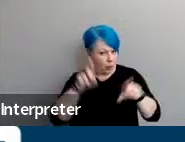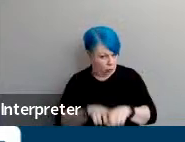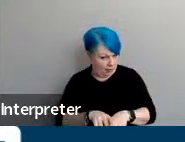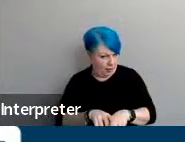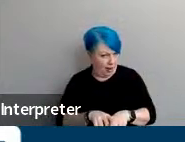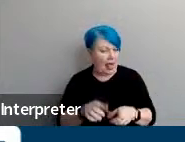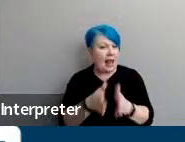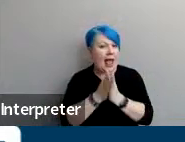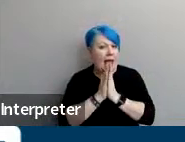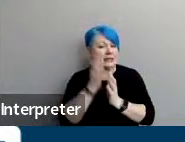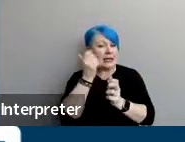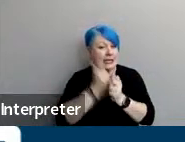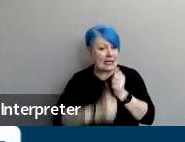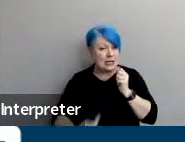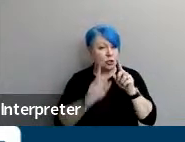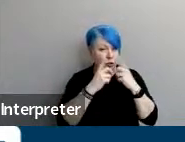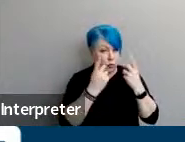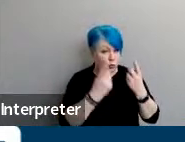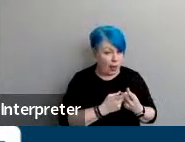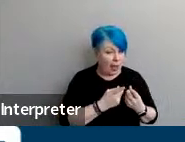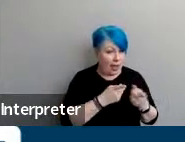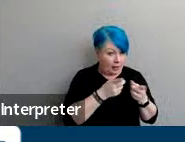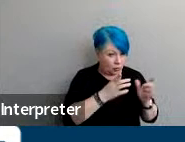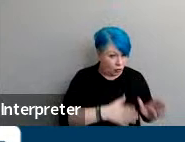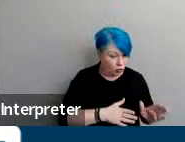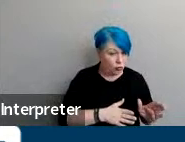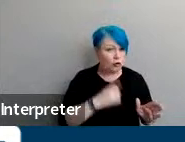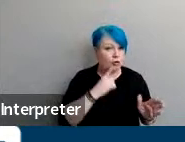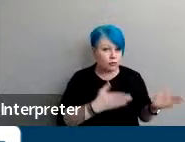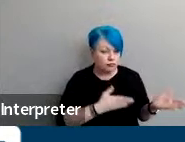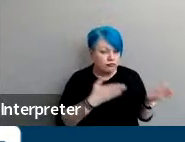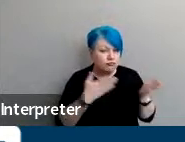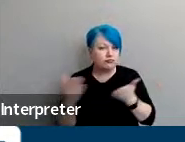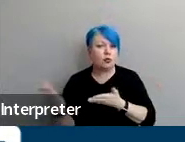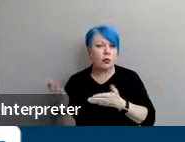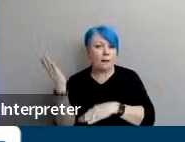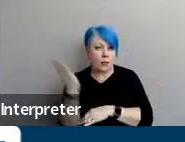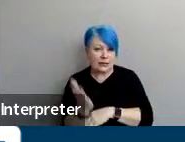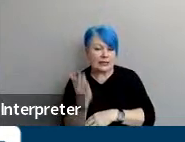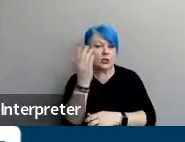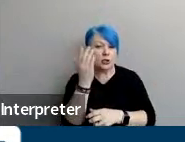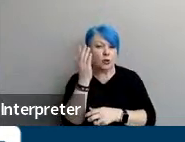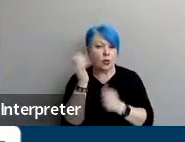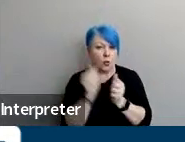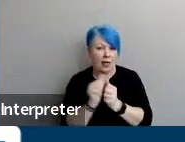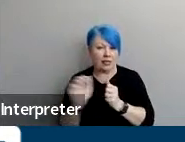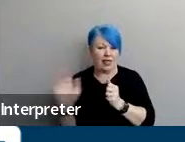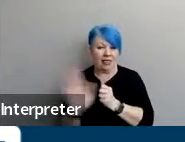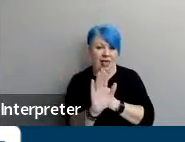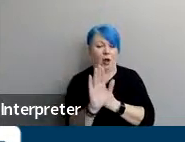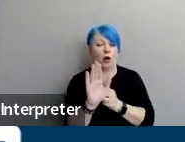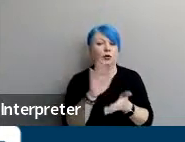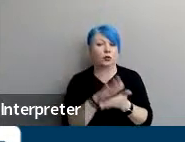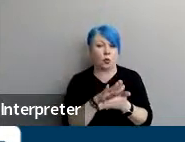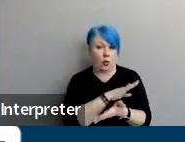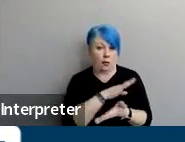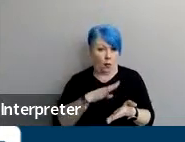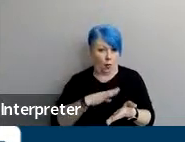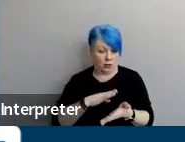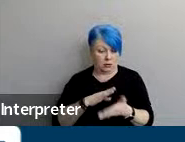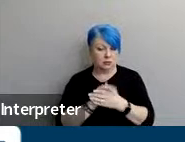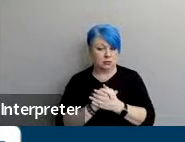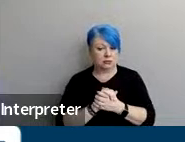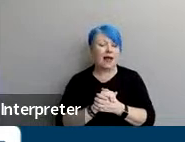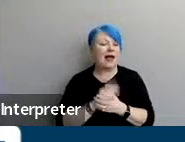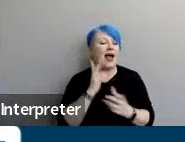liaisons to present information to the school board. The level of transparency has increased in each of our partner districts, where it's